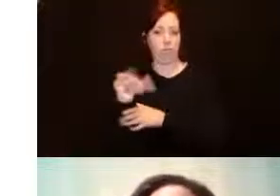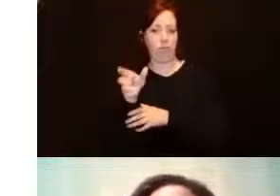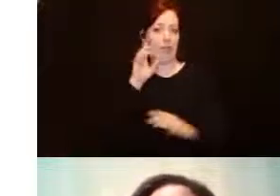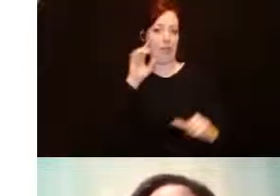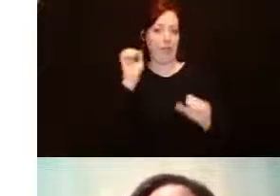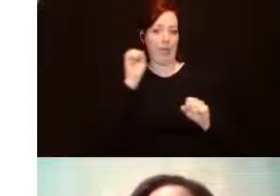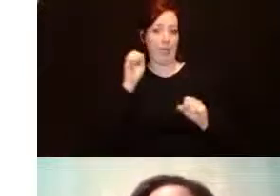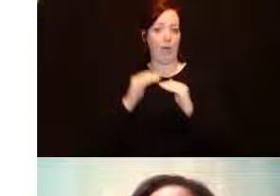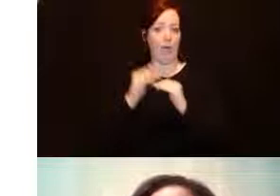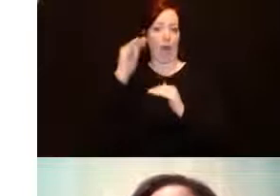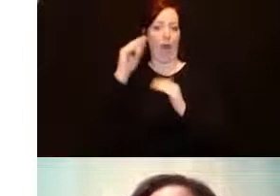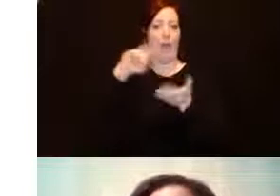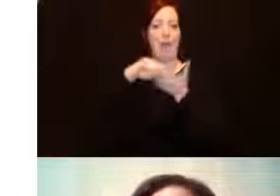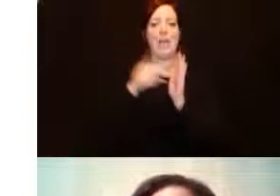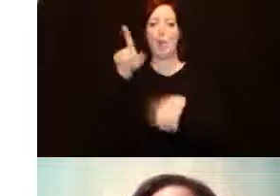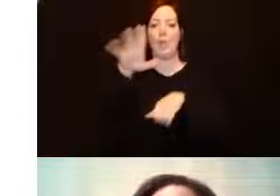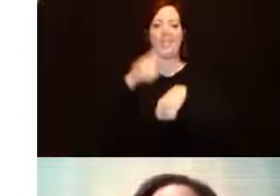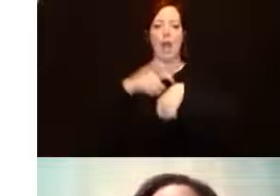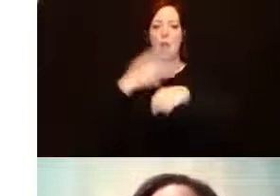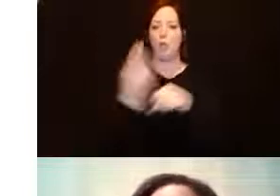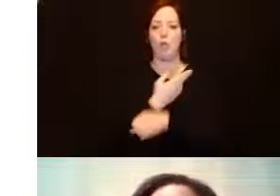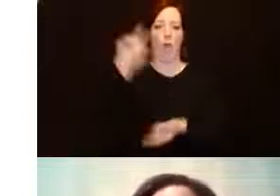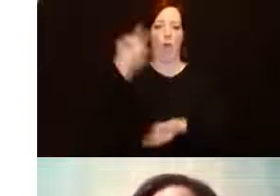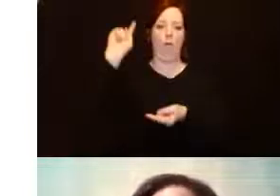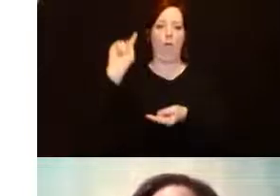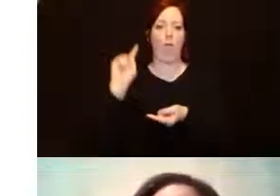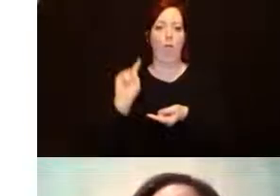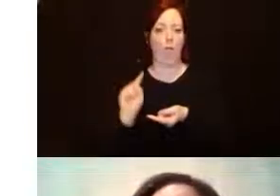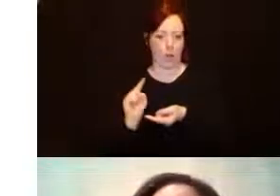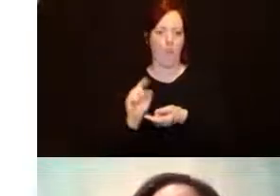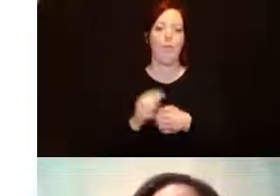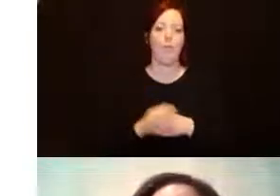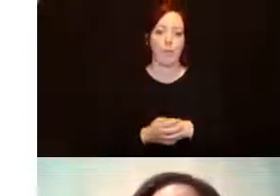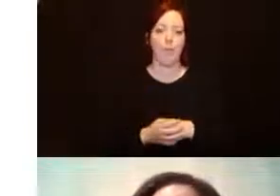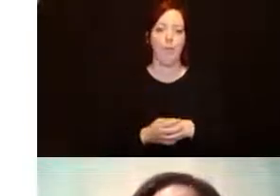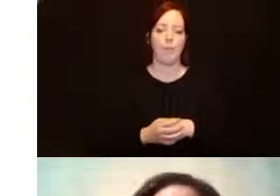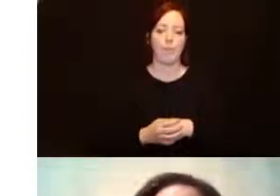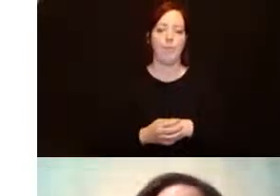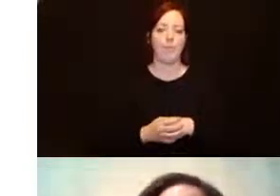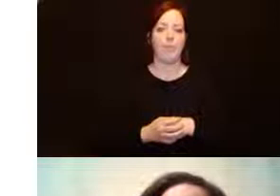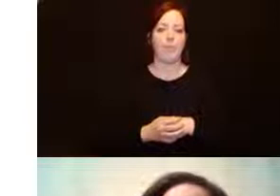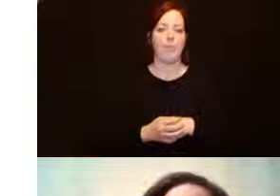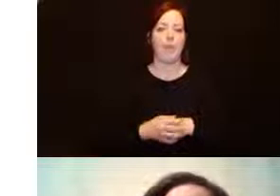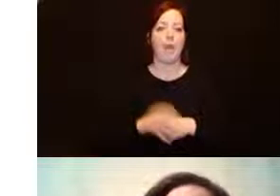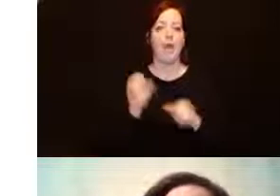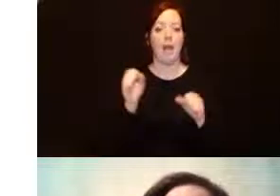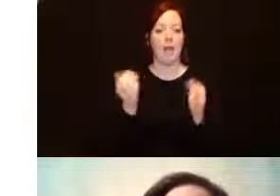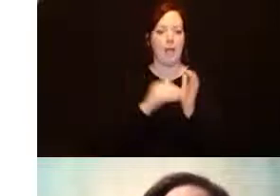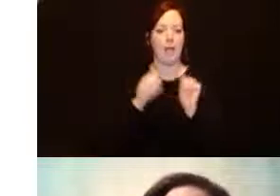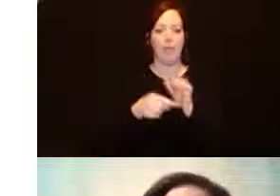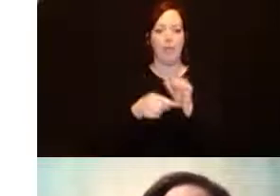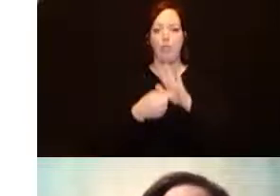given to you not in terms of this scale, but in terms of percentage. So it's easier to be used. This is a